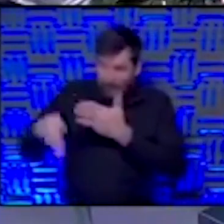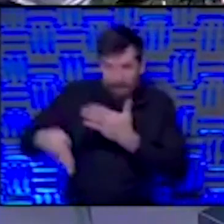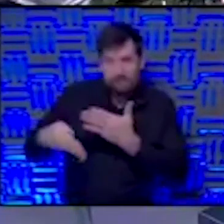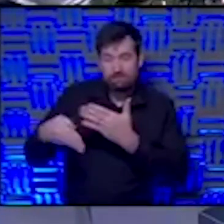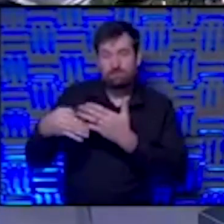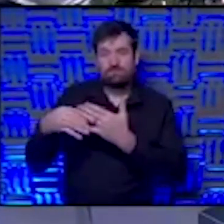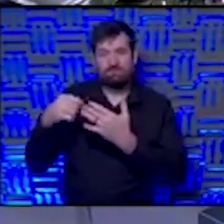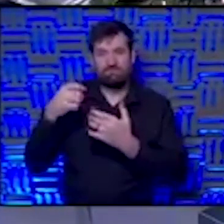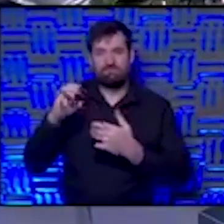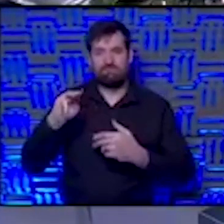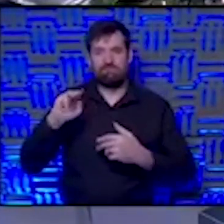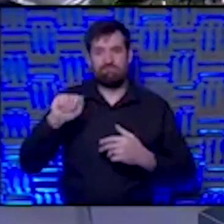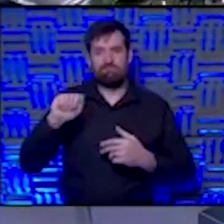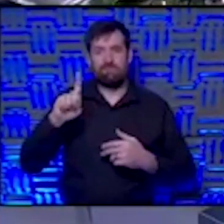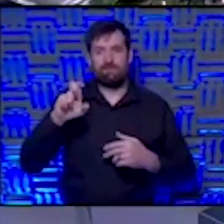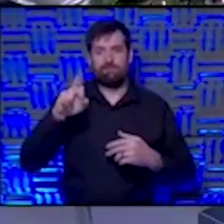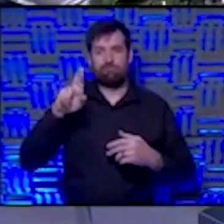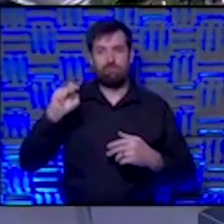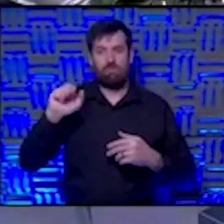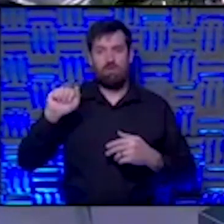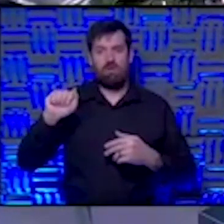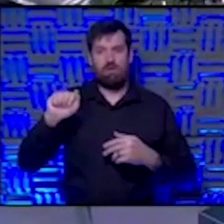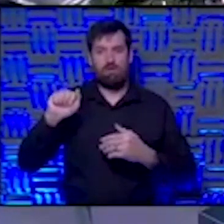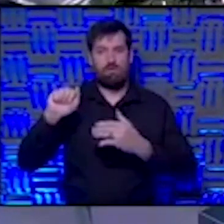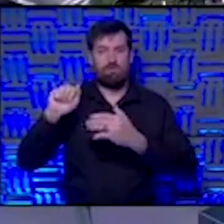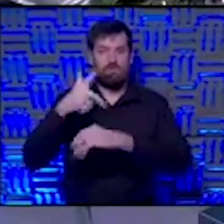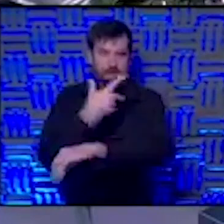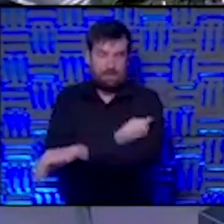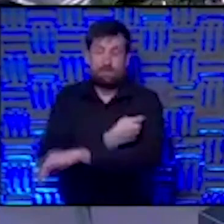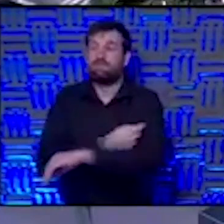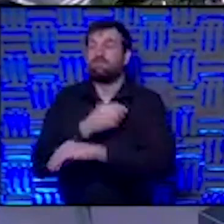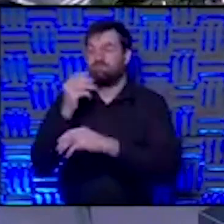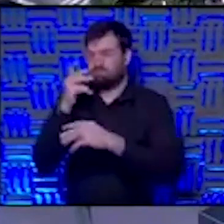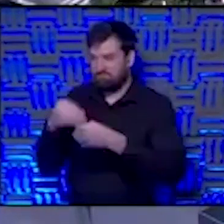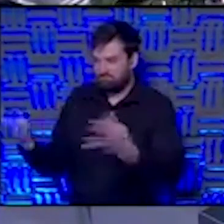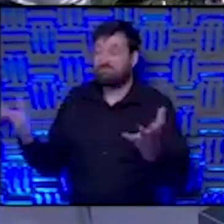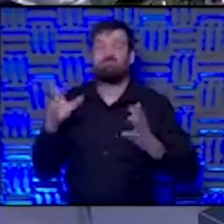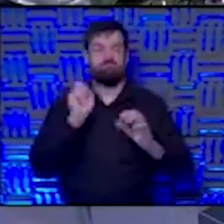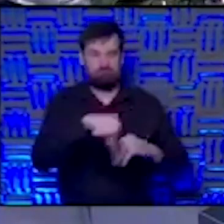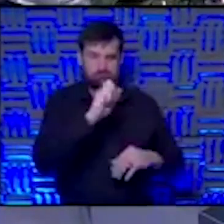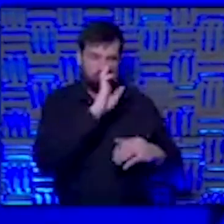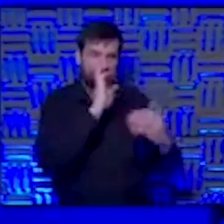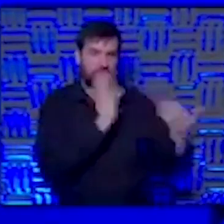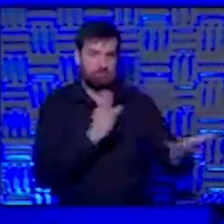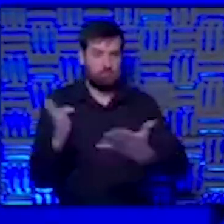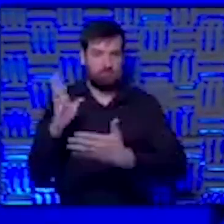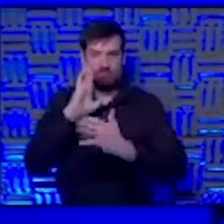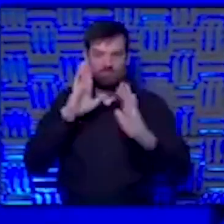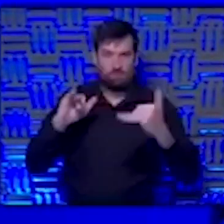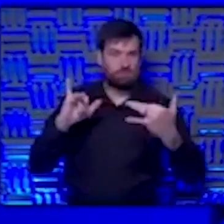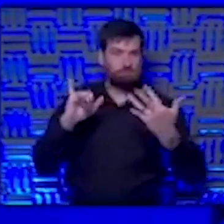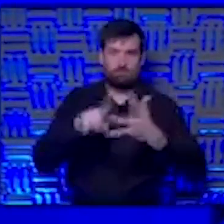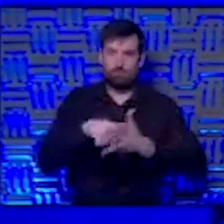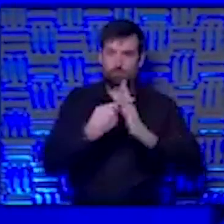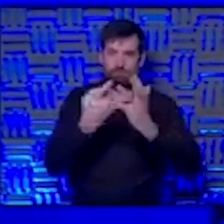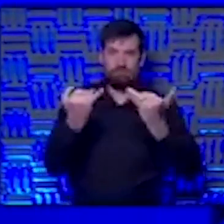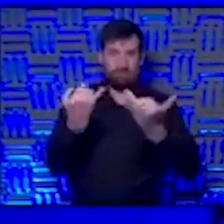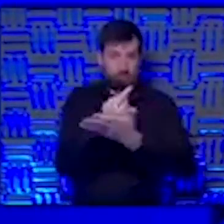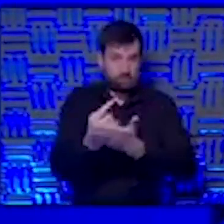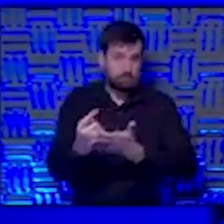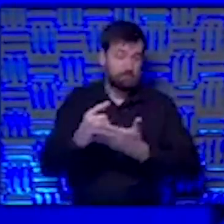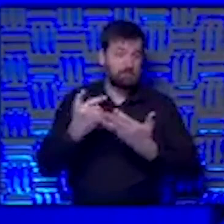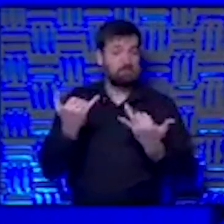roll out today. So that's really a good news. Yeah, hopefully deliveries starting early, this week, today